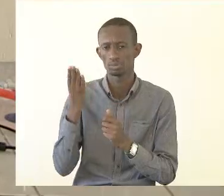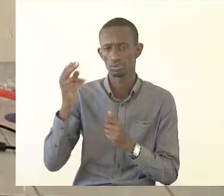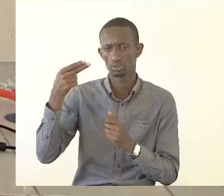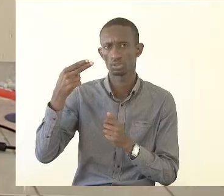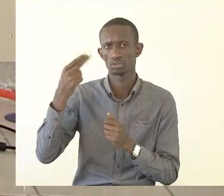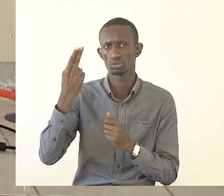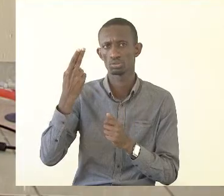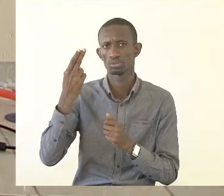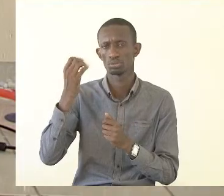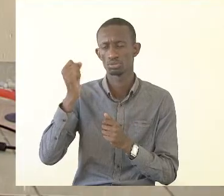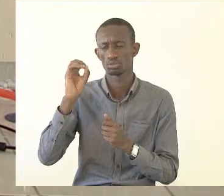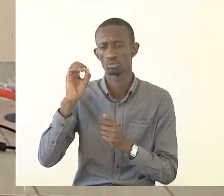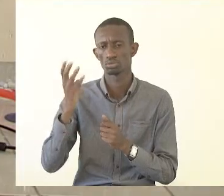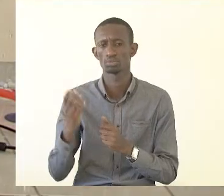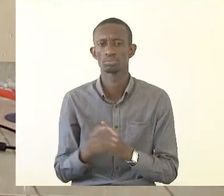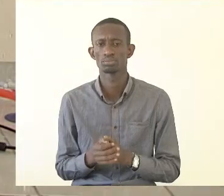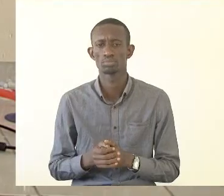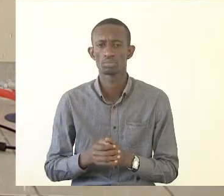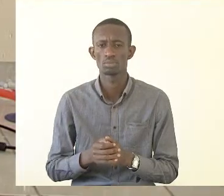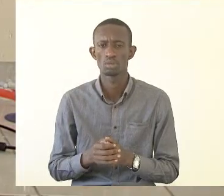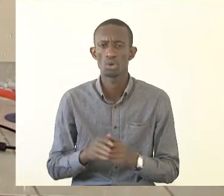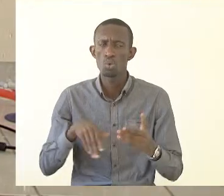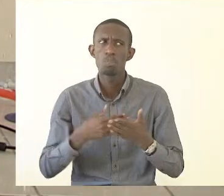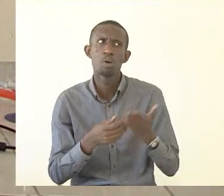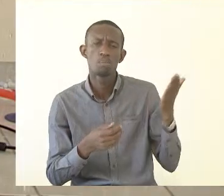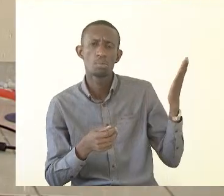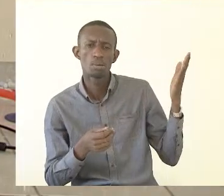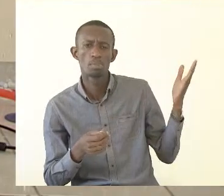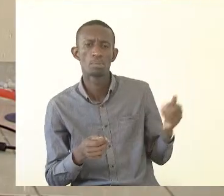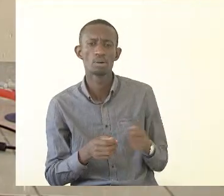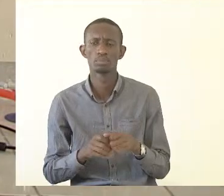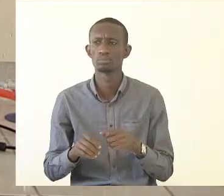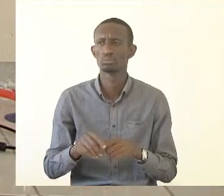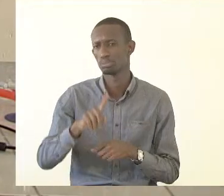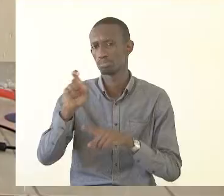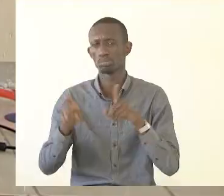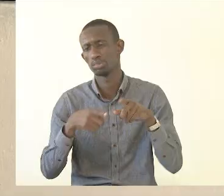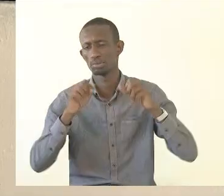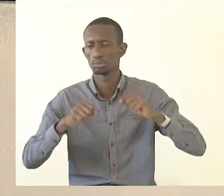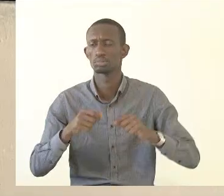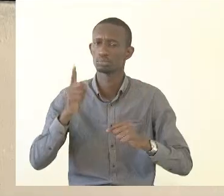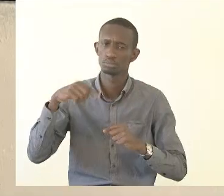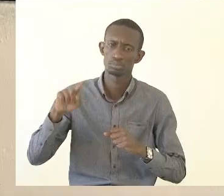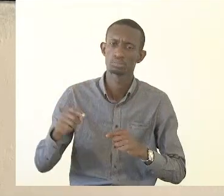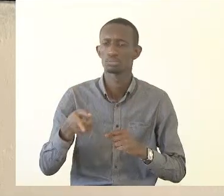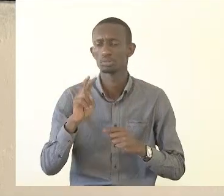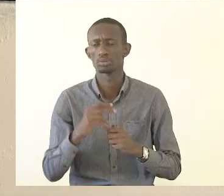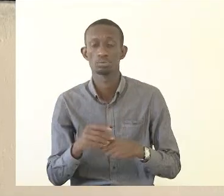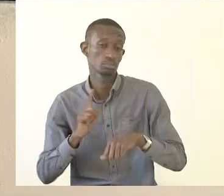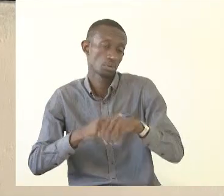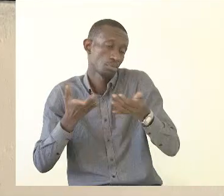catalyst. So those are some of the questions that we are able to answer for this